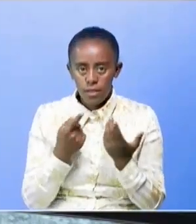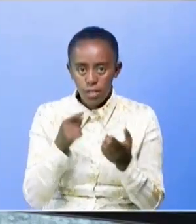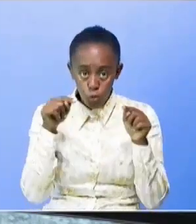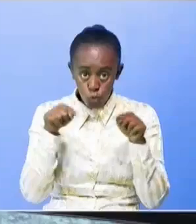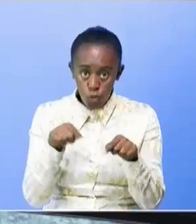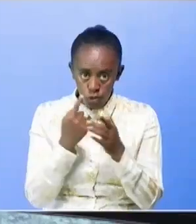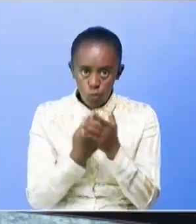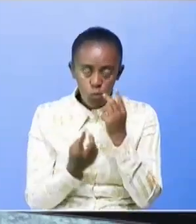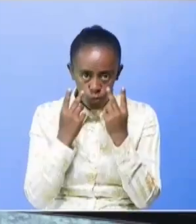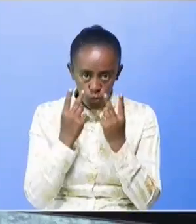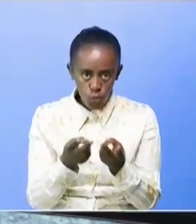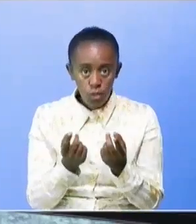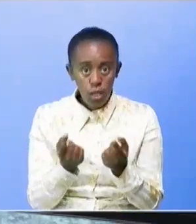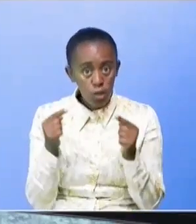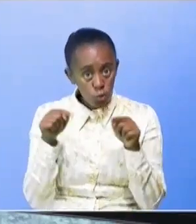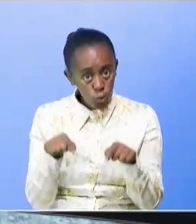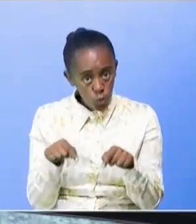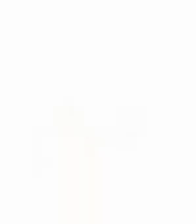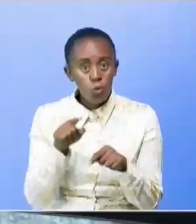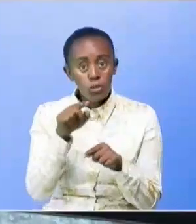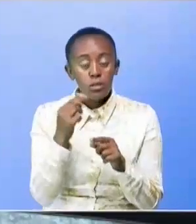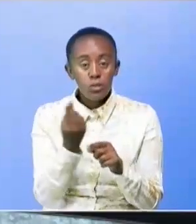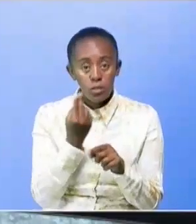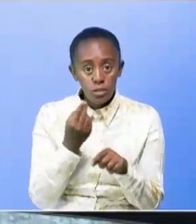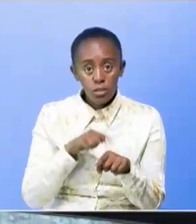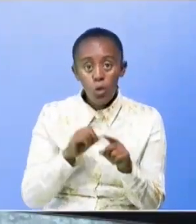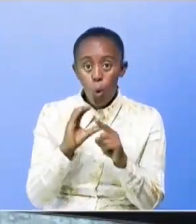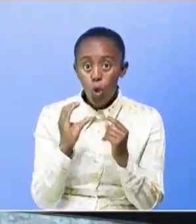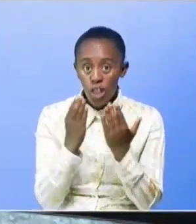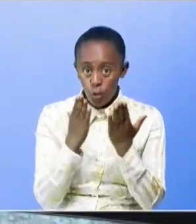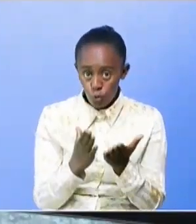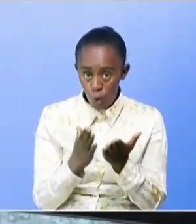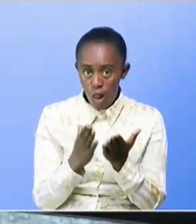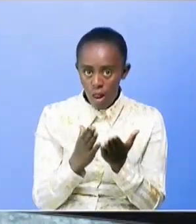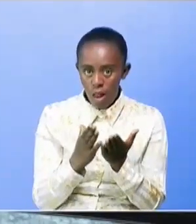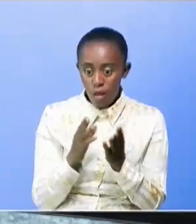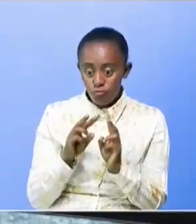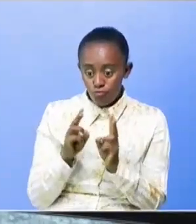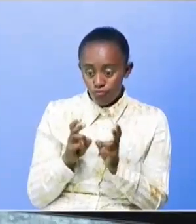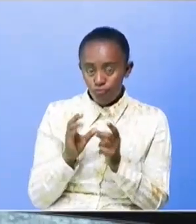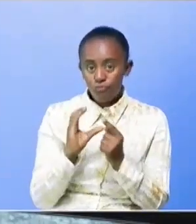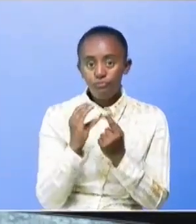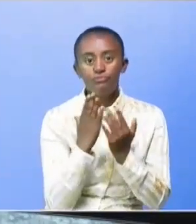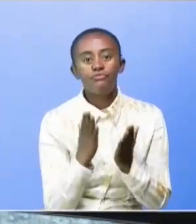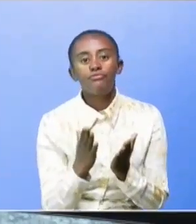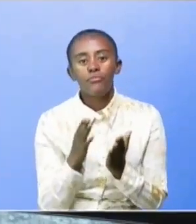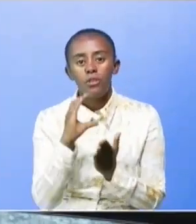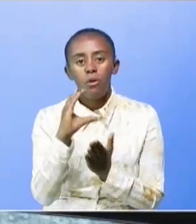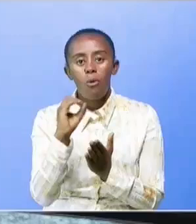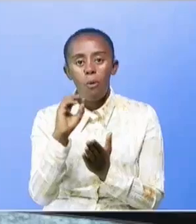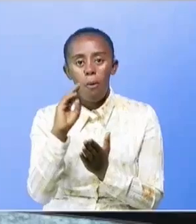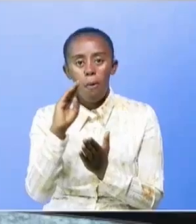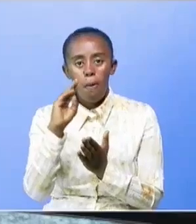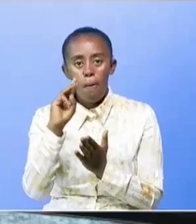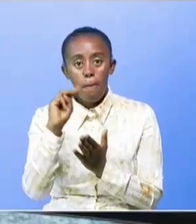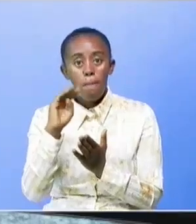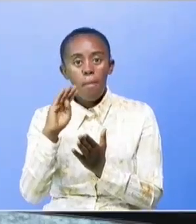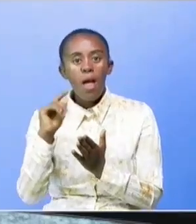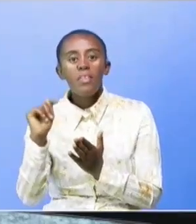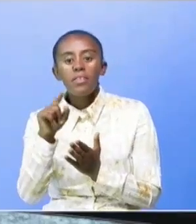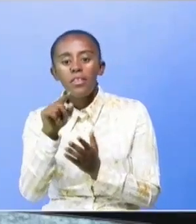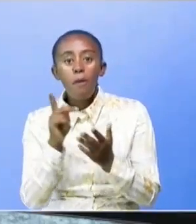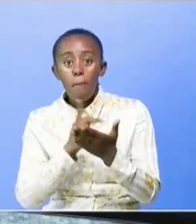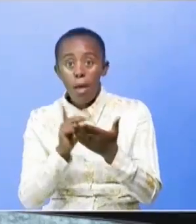today. And today, when we are contextualizing combat from your passage,